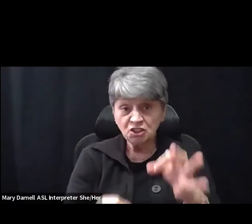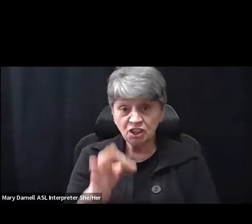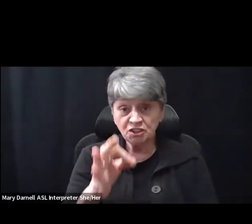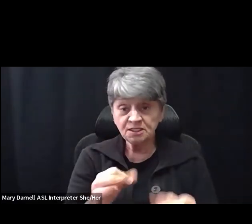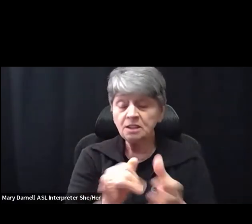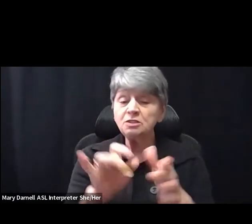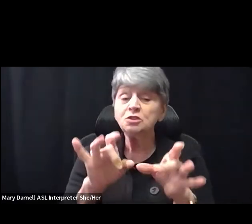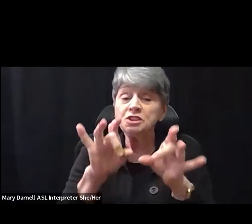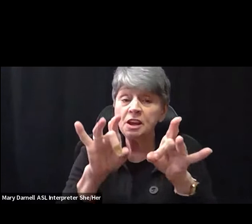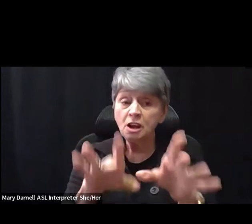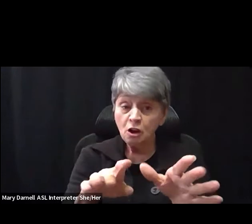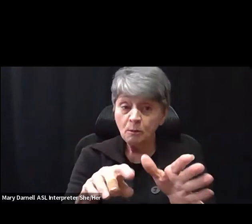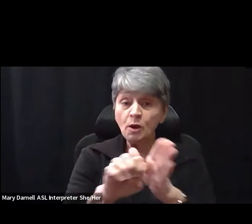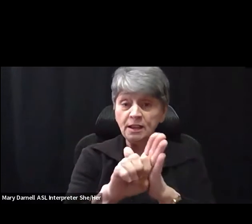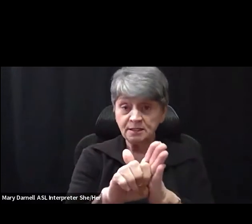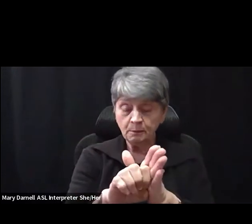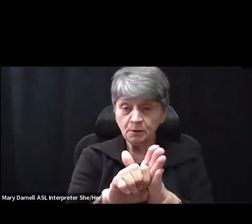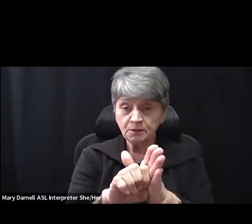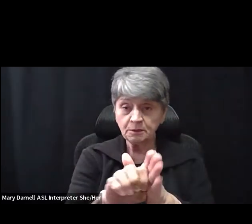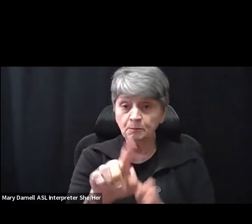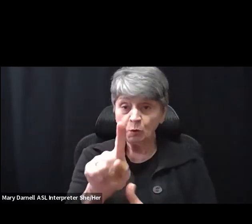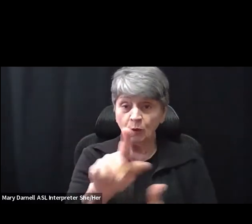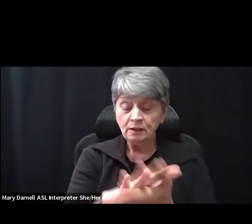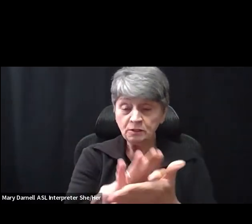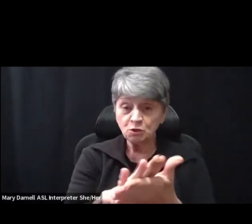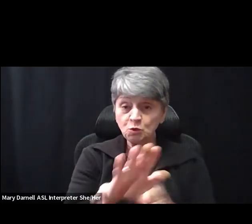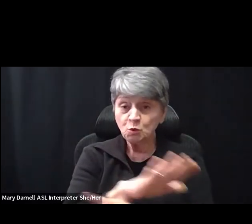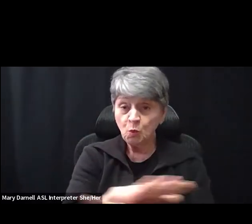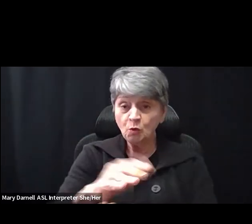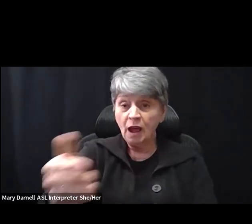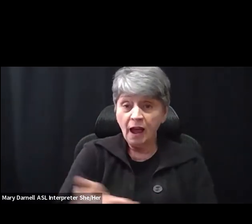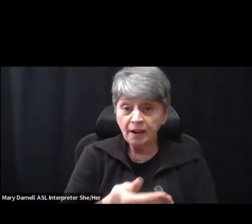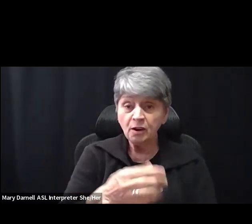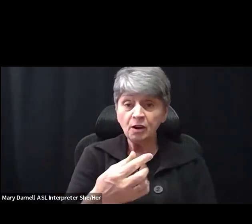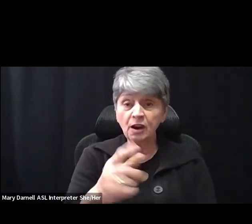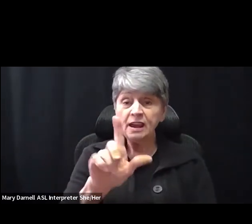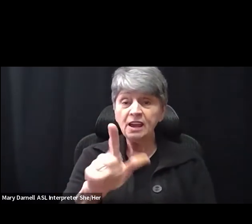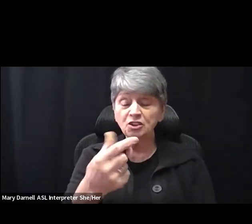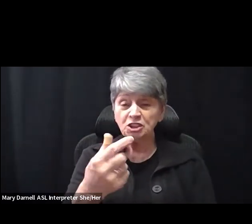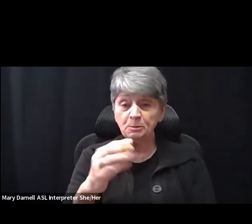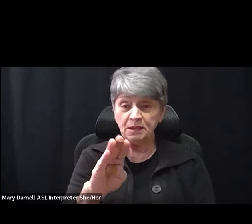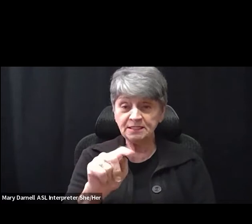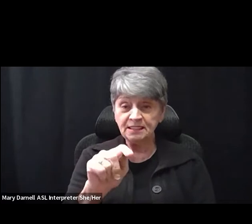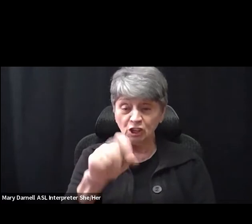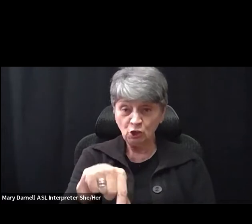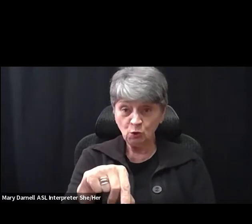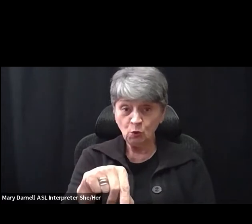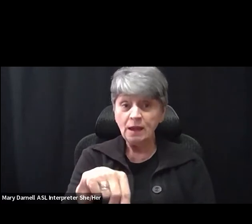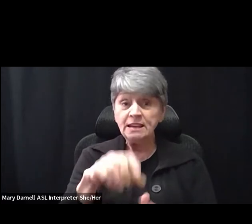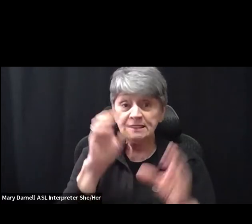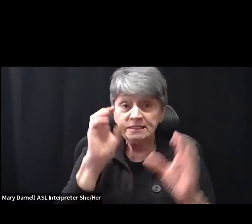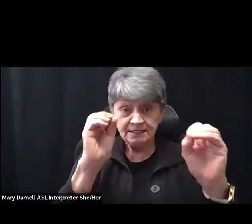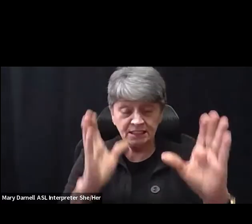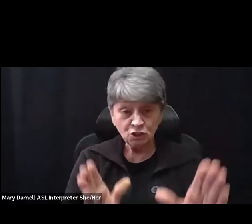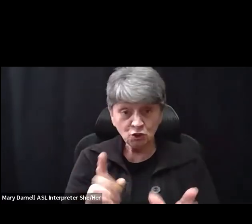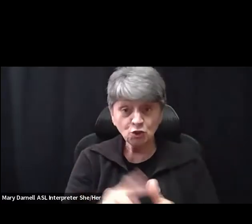of discrimination. One of the schools won't hire LGBTQ teachers and won't admit students who are LGBTQ or